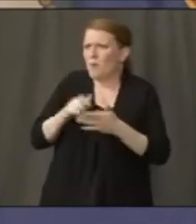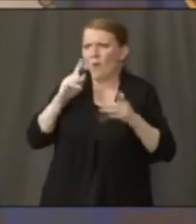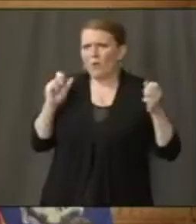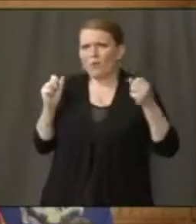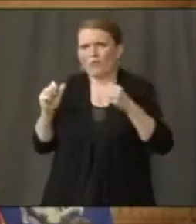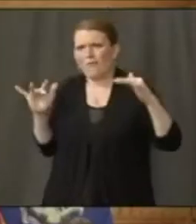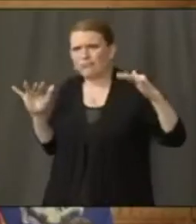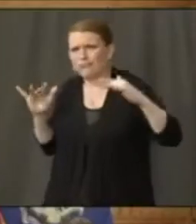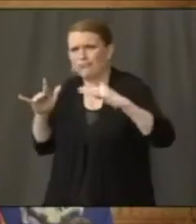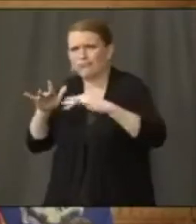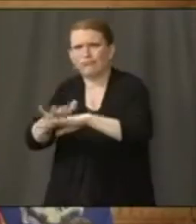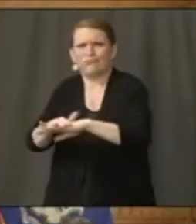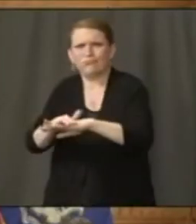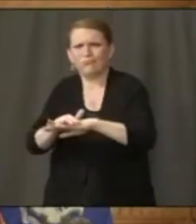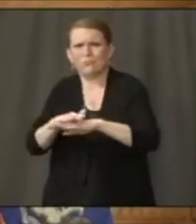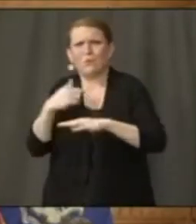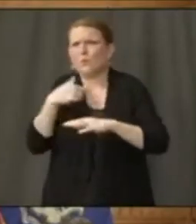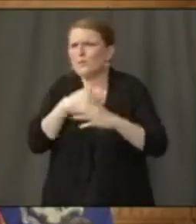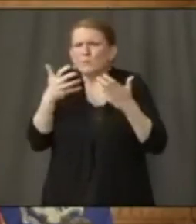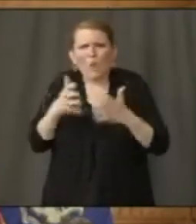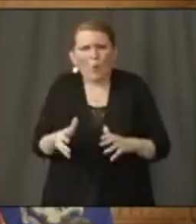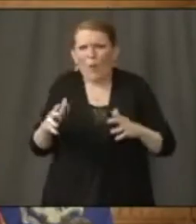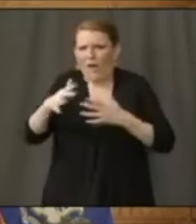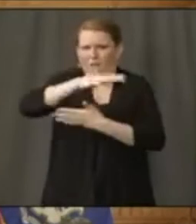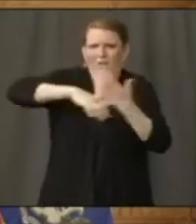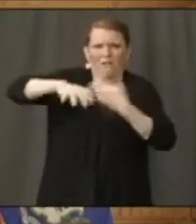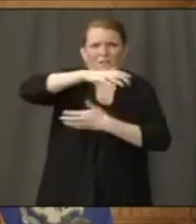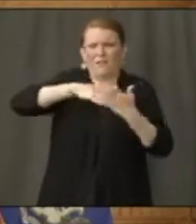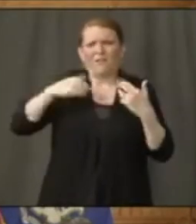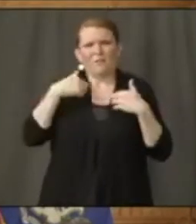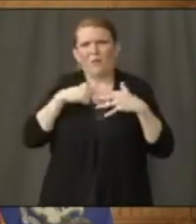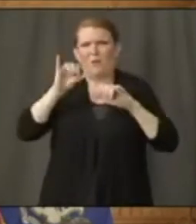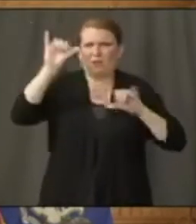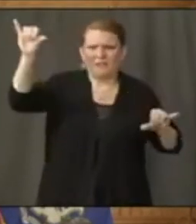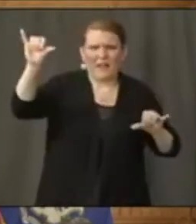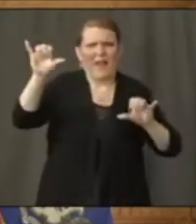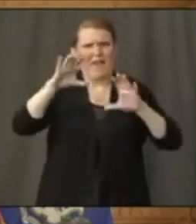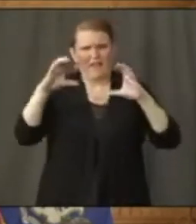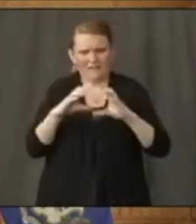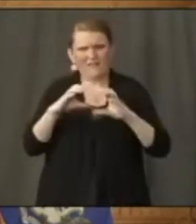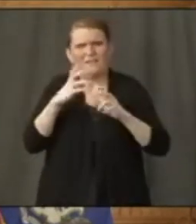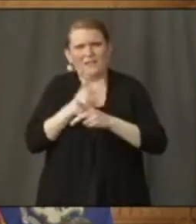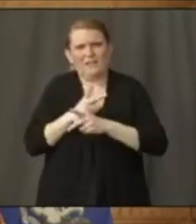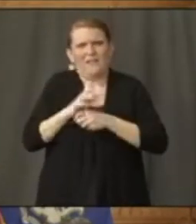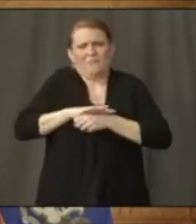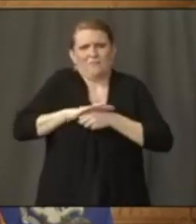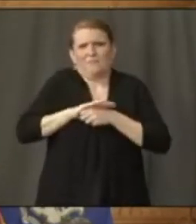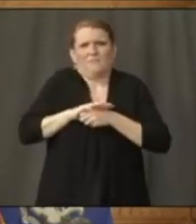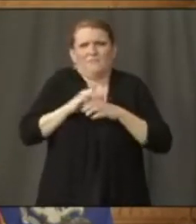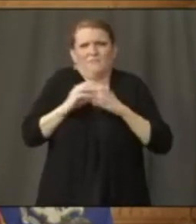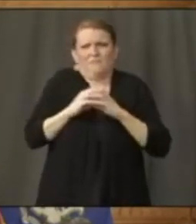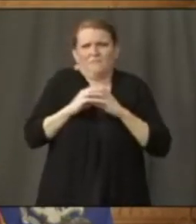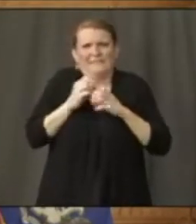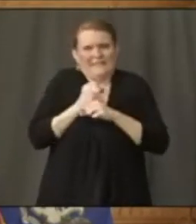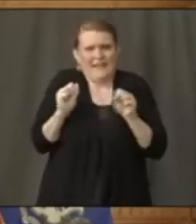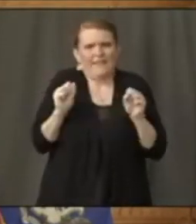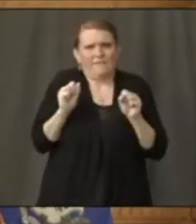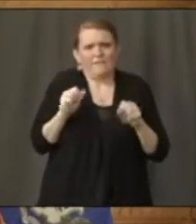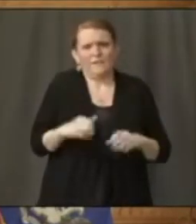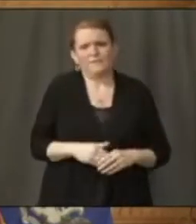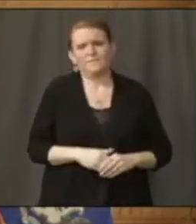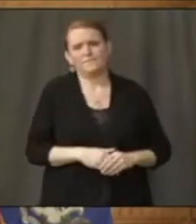did your administration get any further information? Yale put out news today that they're getting some more cases of that